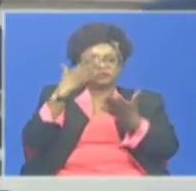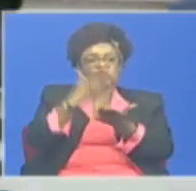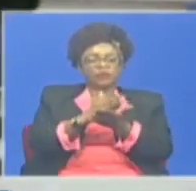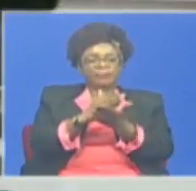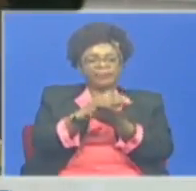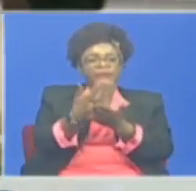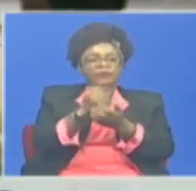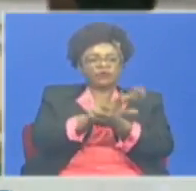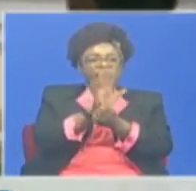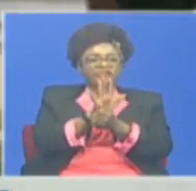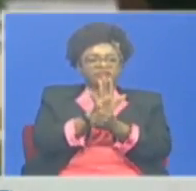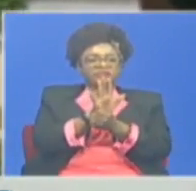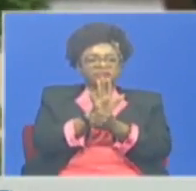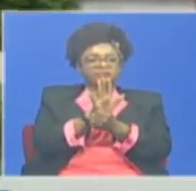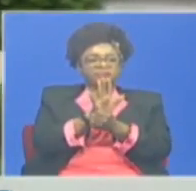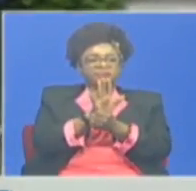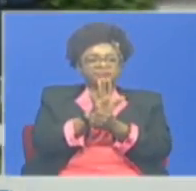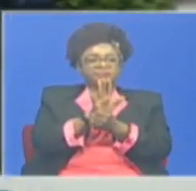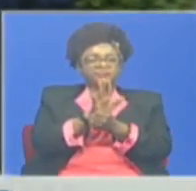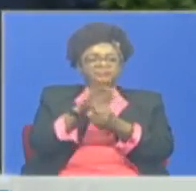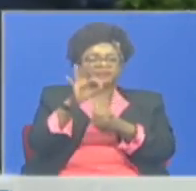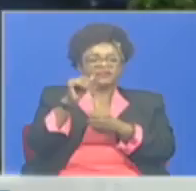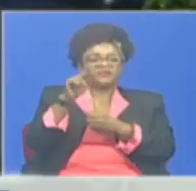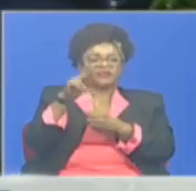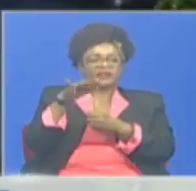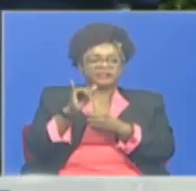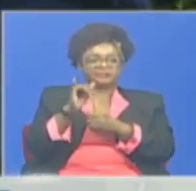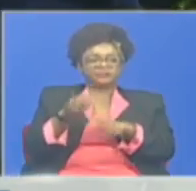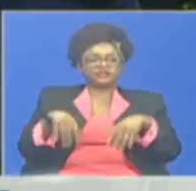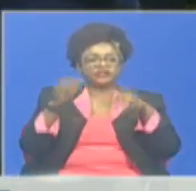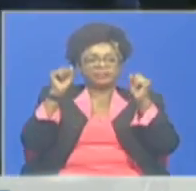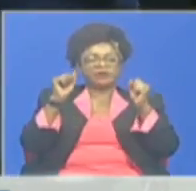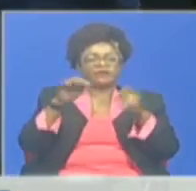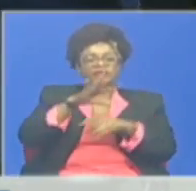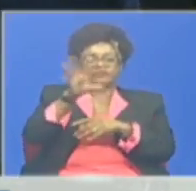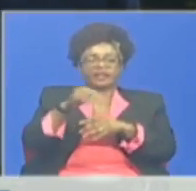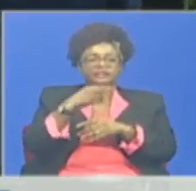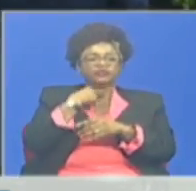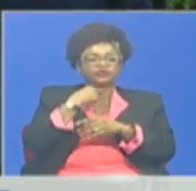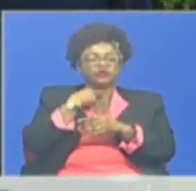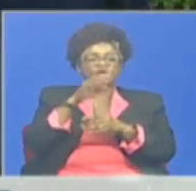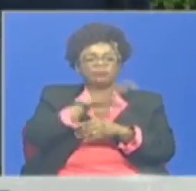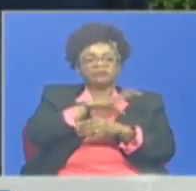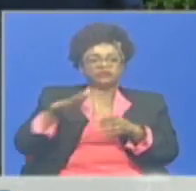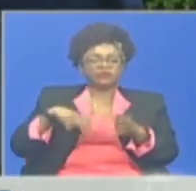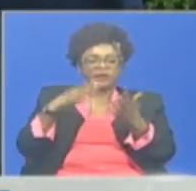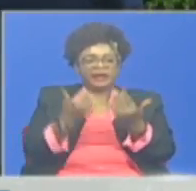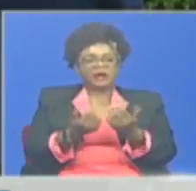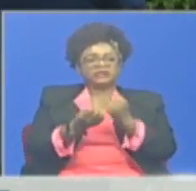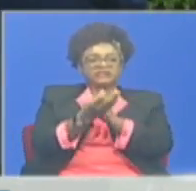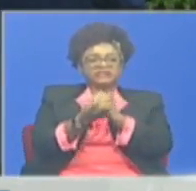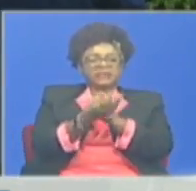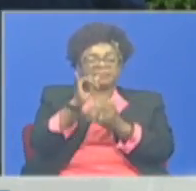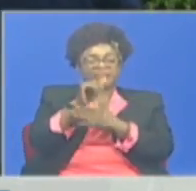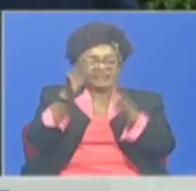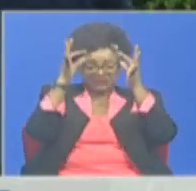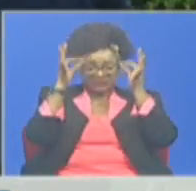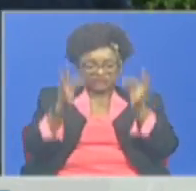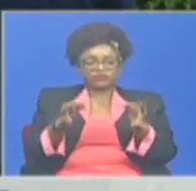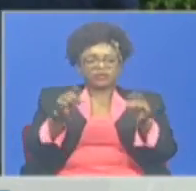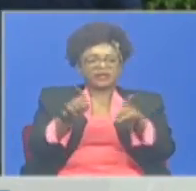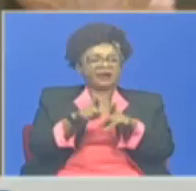pandemic. Musa Faki Mahamat, the chairman of the African Union Commission, has described the decision as